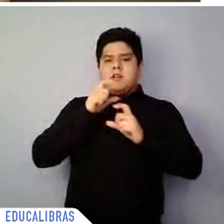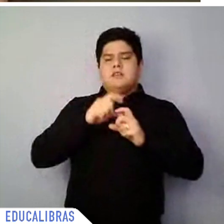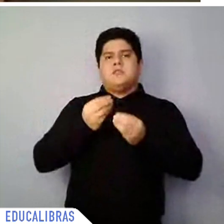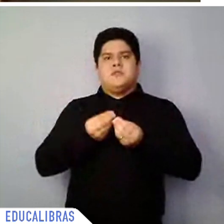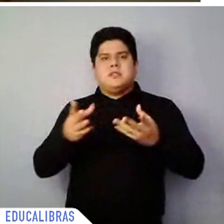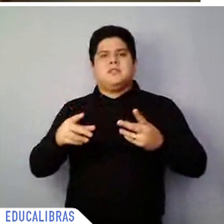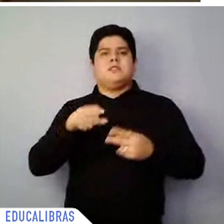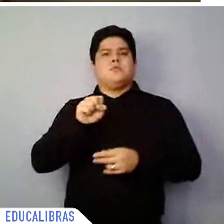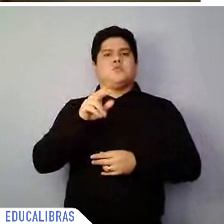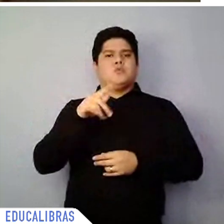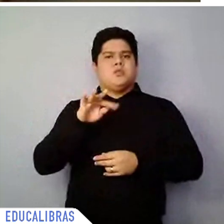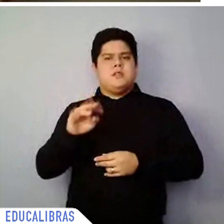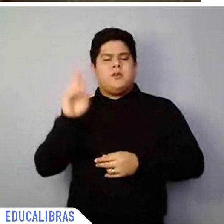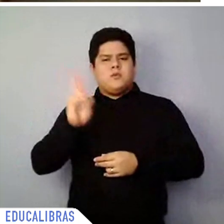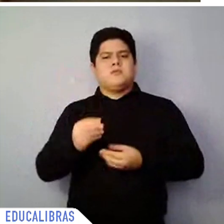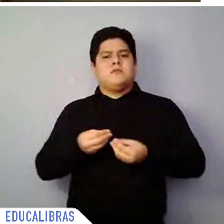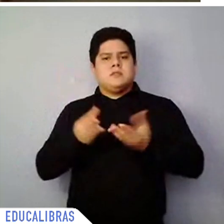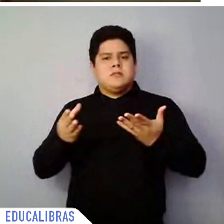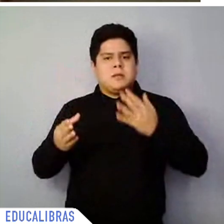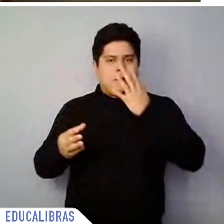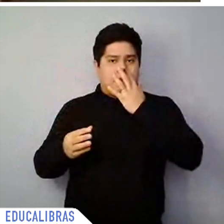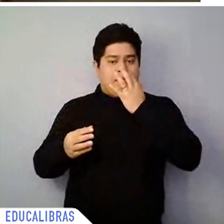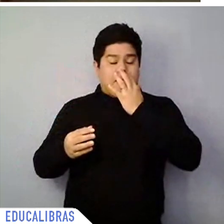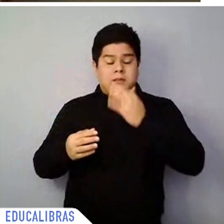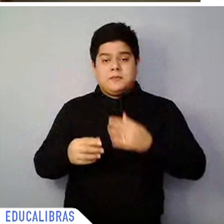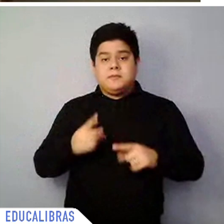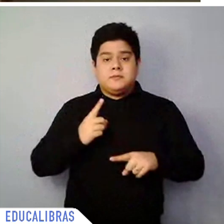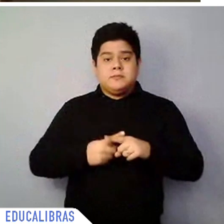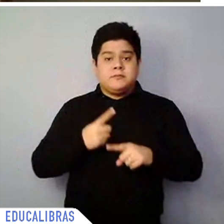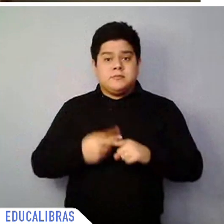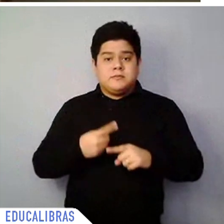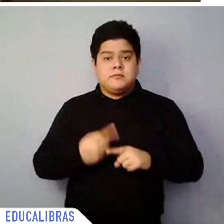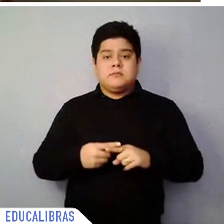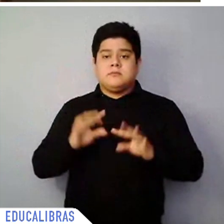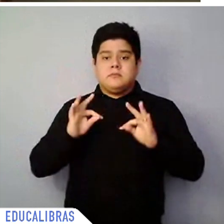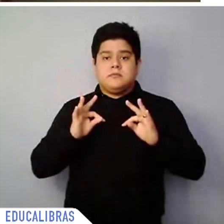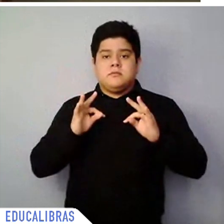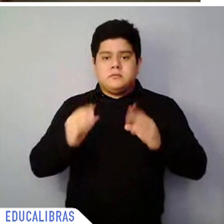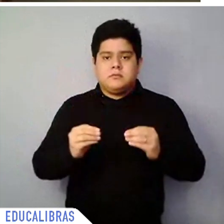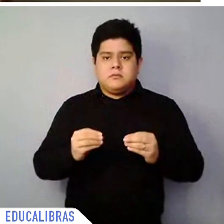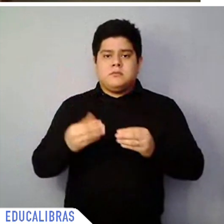Baxter, Moderna, many of the producers of vaccines offered